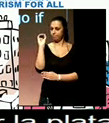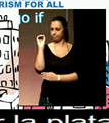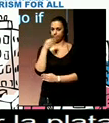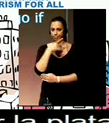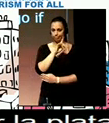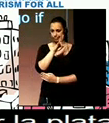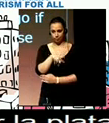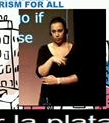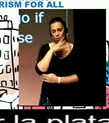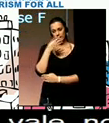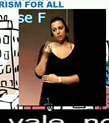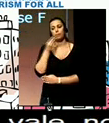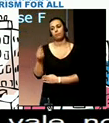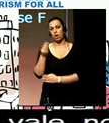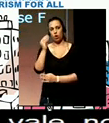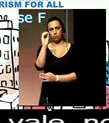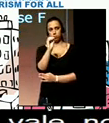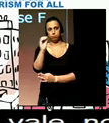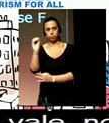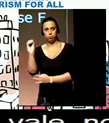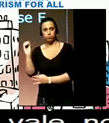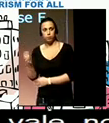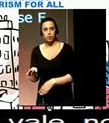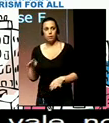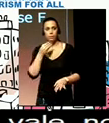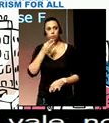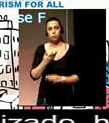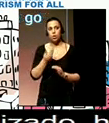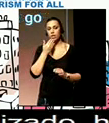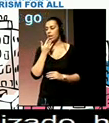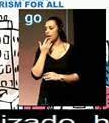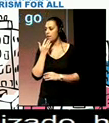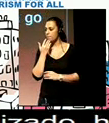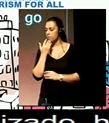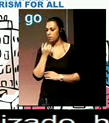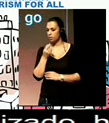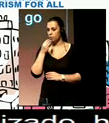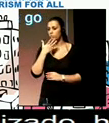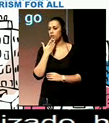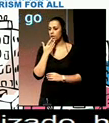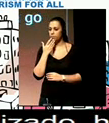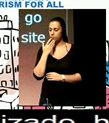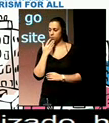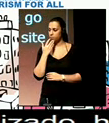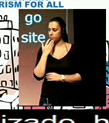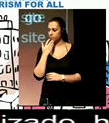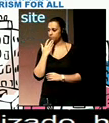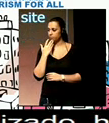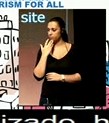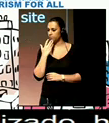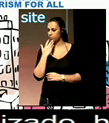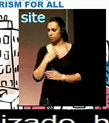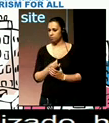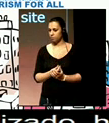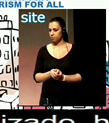lifts, you can go online, and there's a very good example on a site called Sesame Lifts, which you